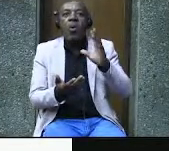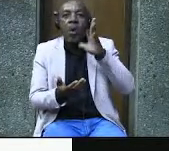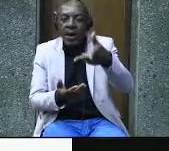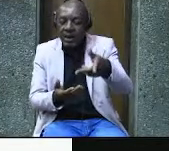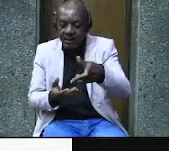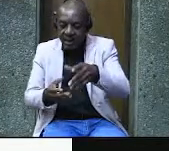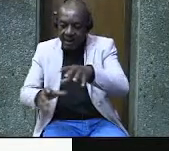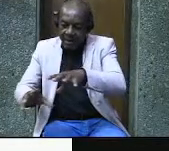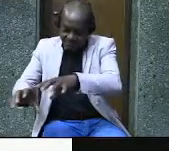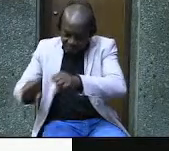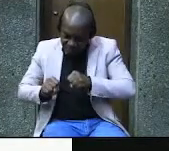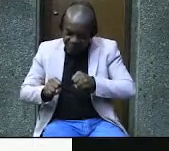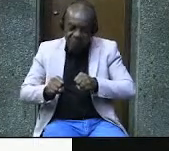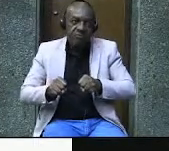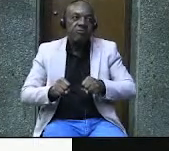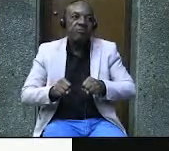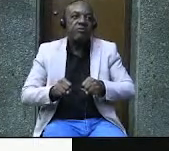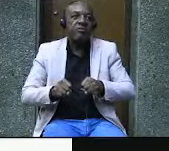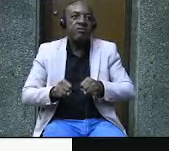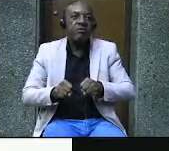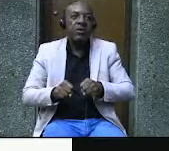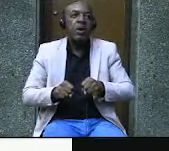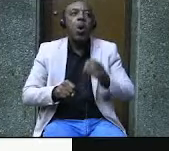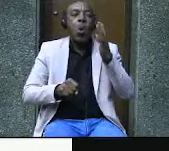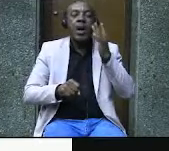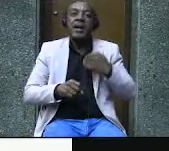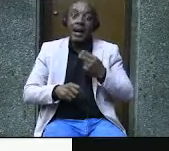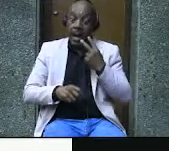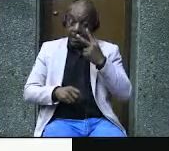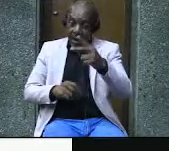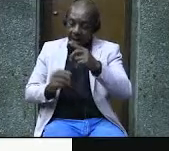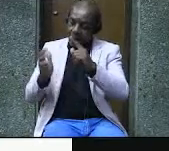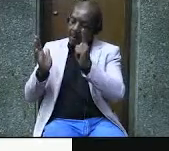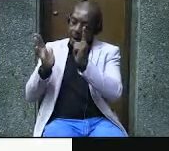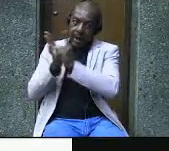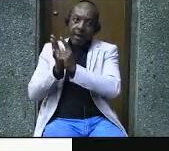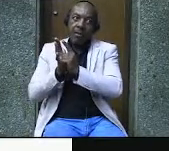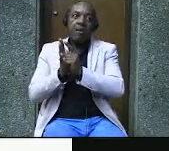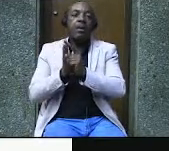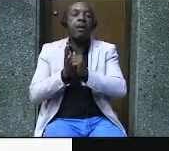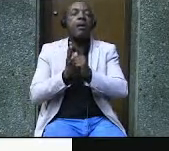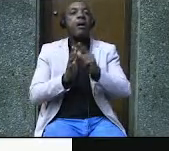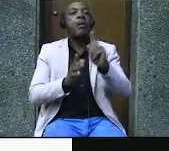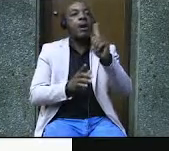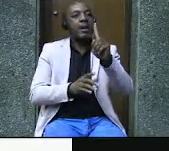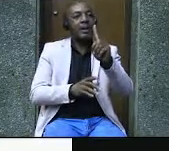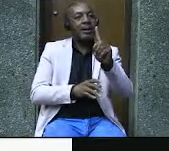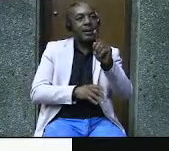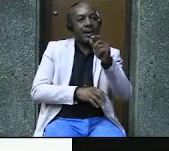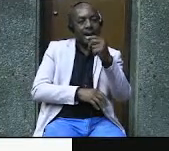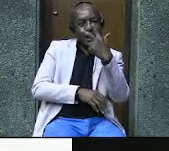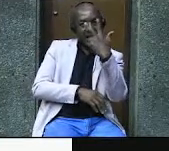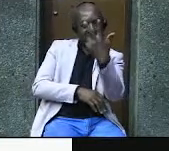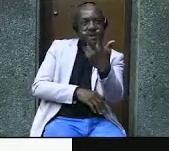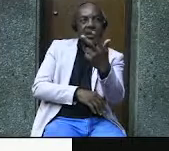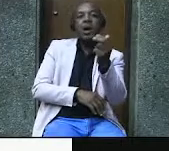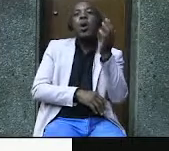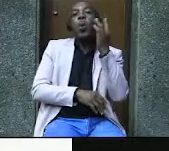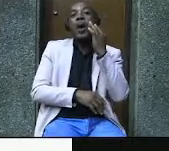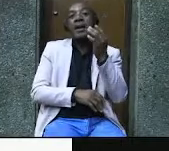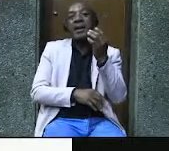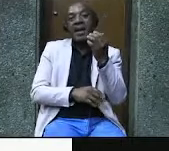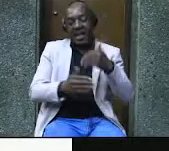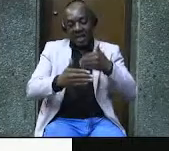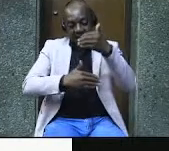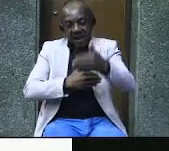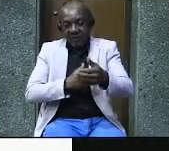So e irwa in terms of clause 8. Now ha kitsiso e o e kreya, when